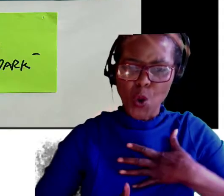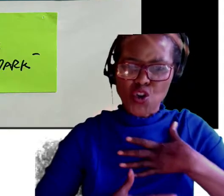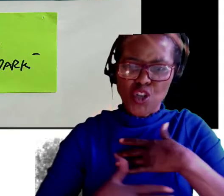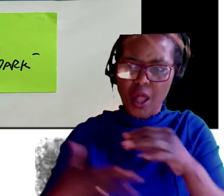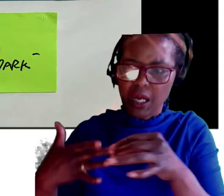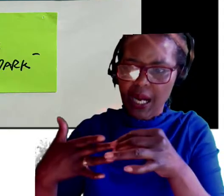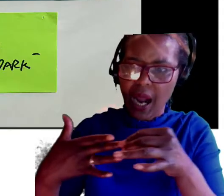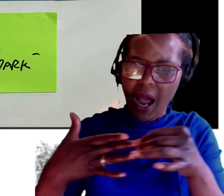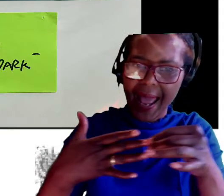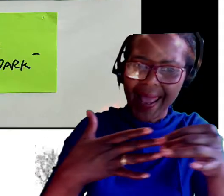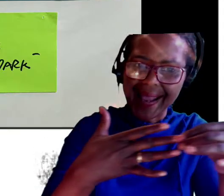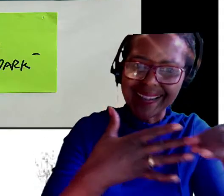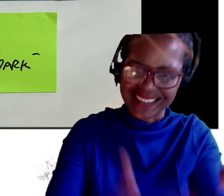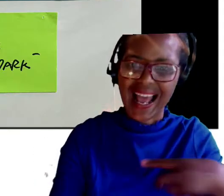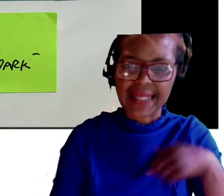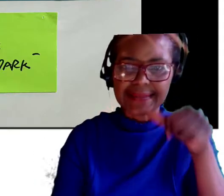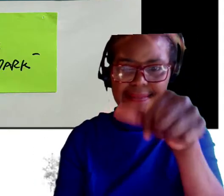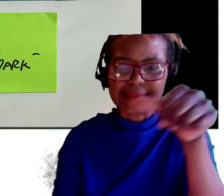post-it note form.